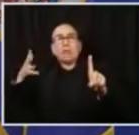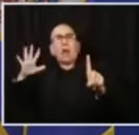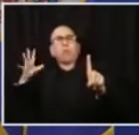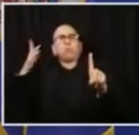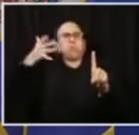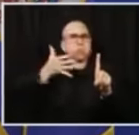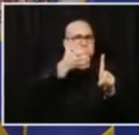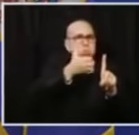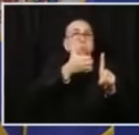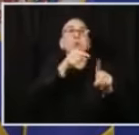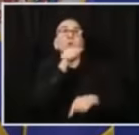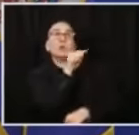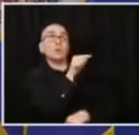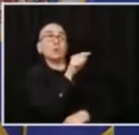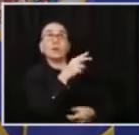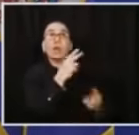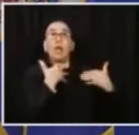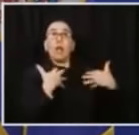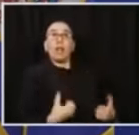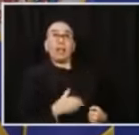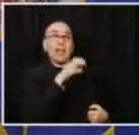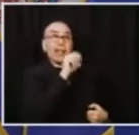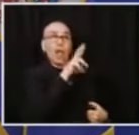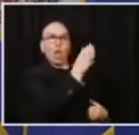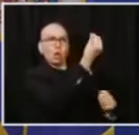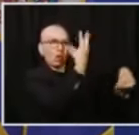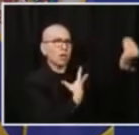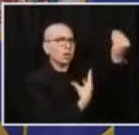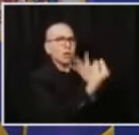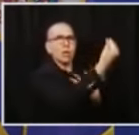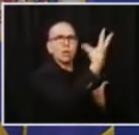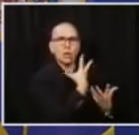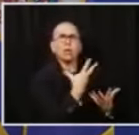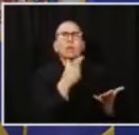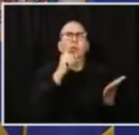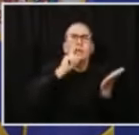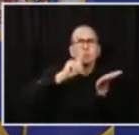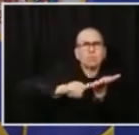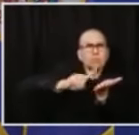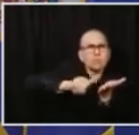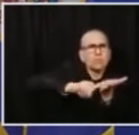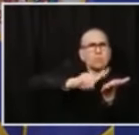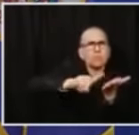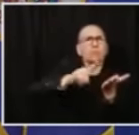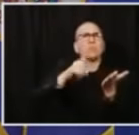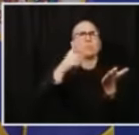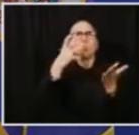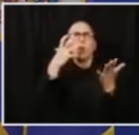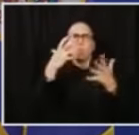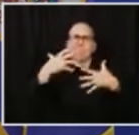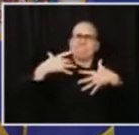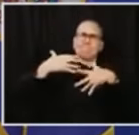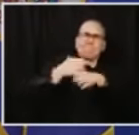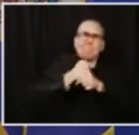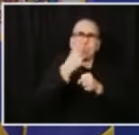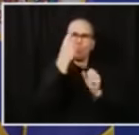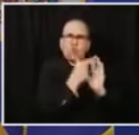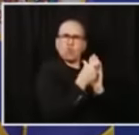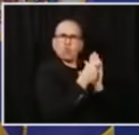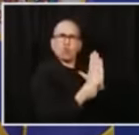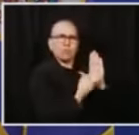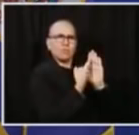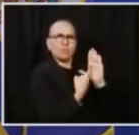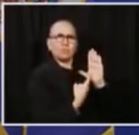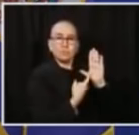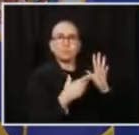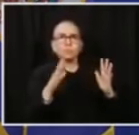journals. And the Journal of Health Affairs did a story. I would just summarize this for you, Minnesotans. It's unbelievable that these vaccines